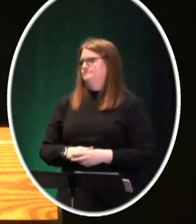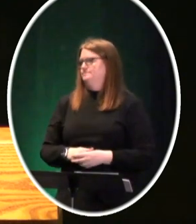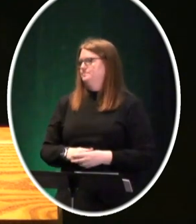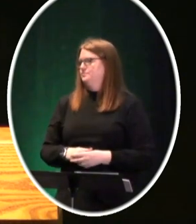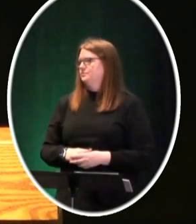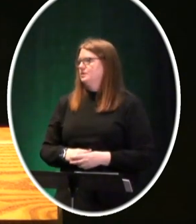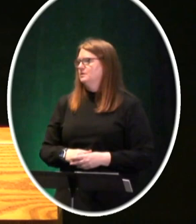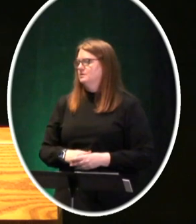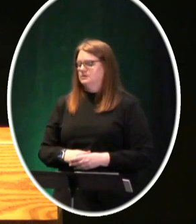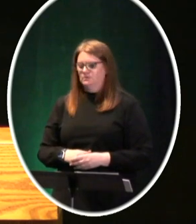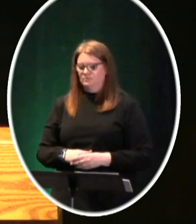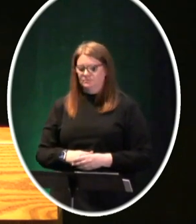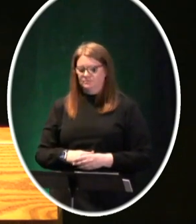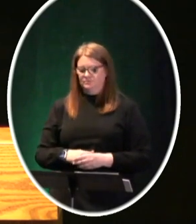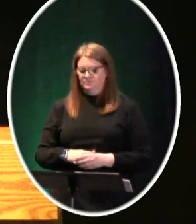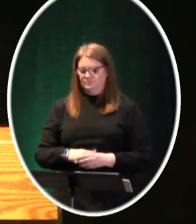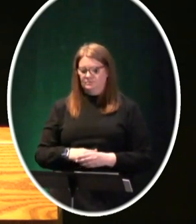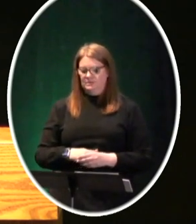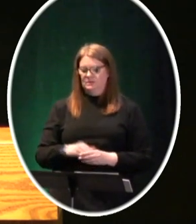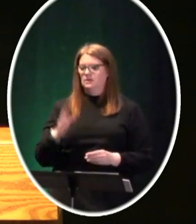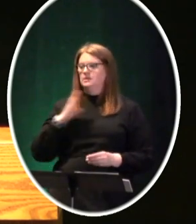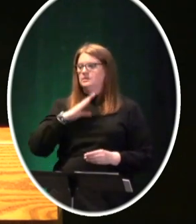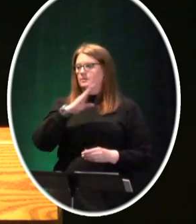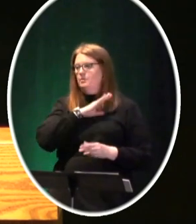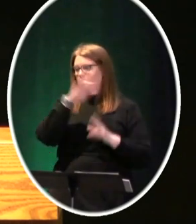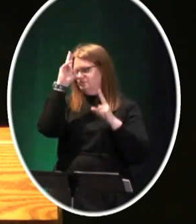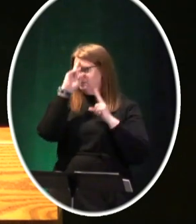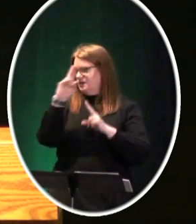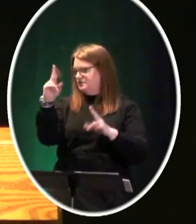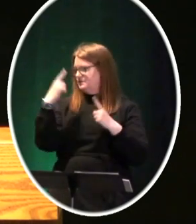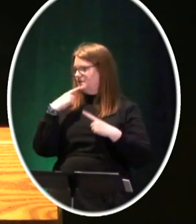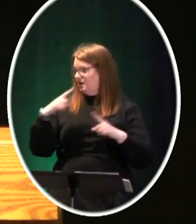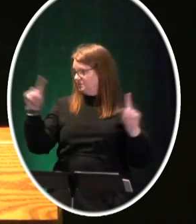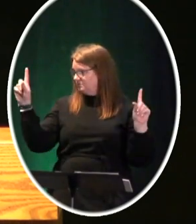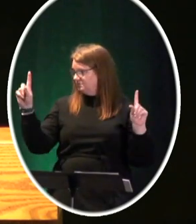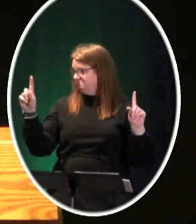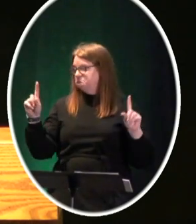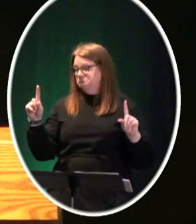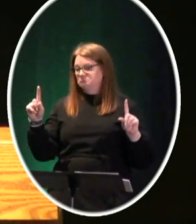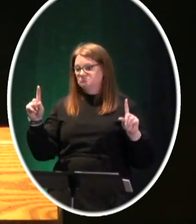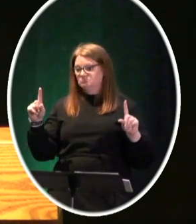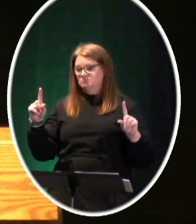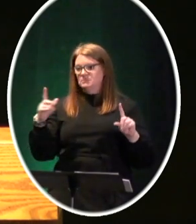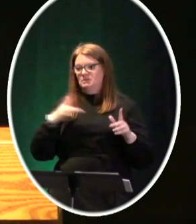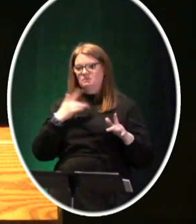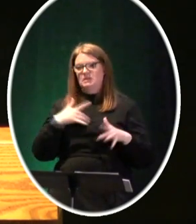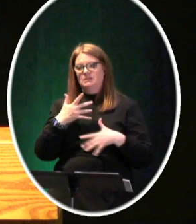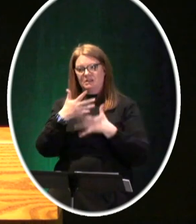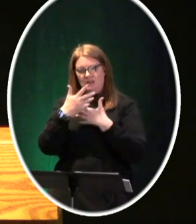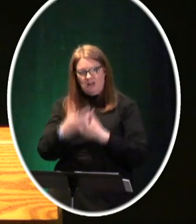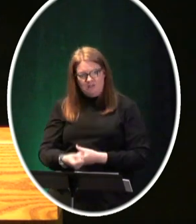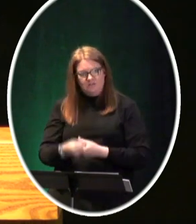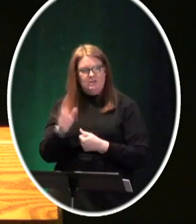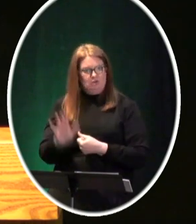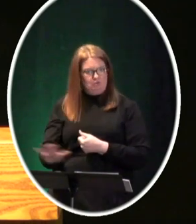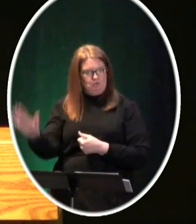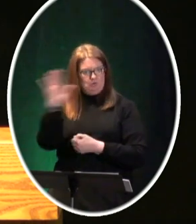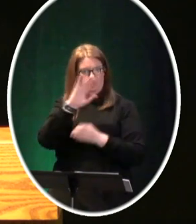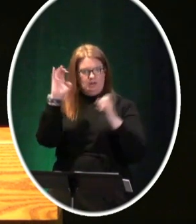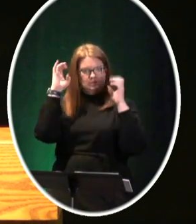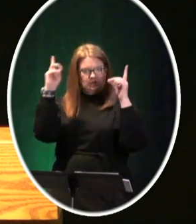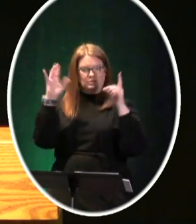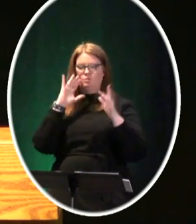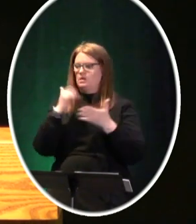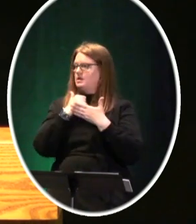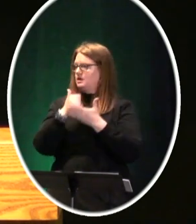The board applauds your accomplishment, and they are confident that the education that you've received will give you the competitive edge you need to accomplish your